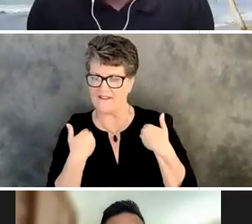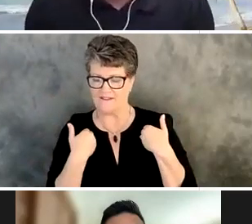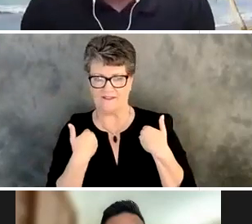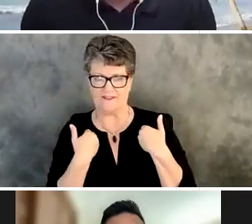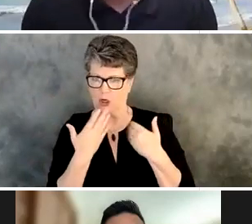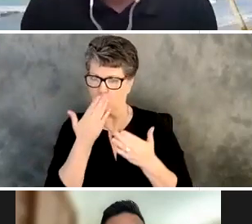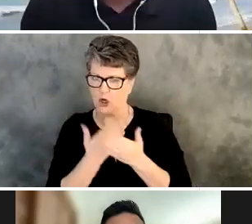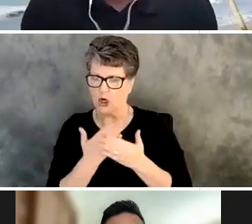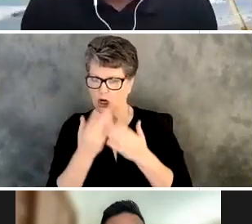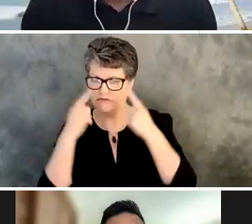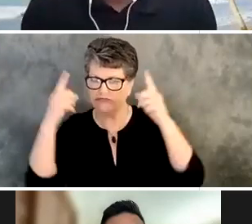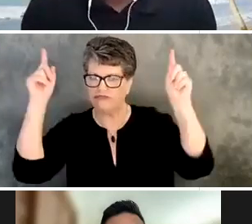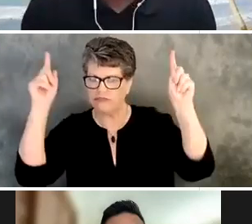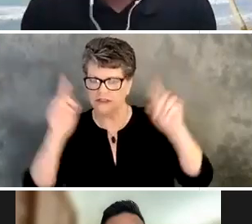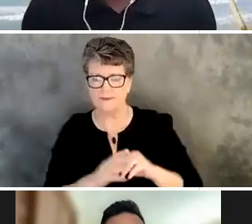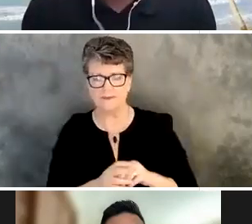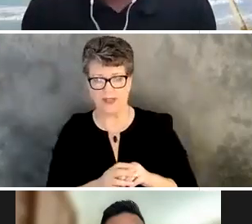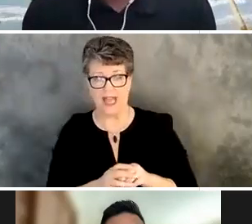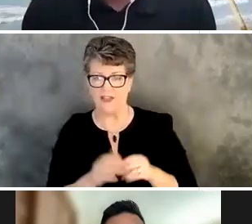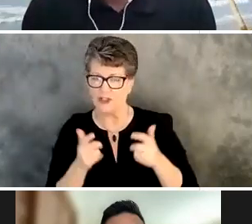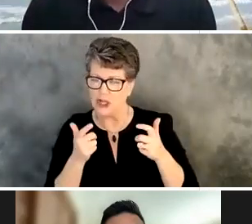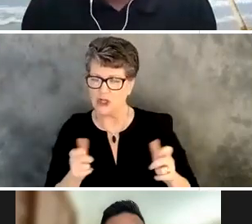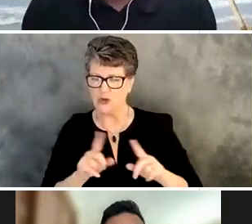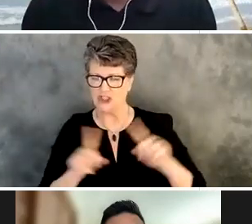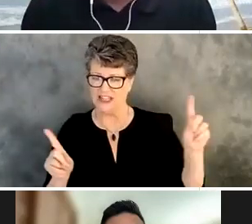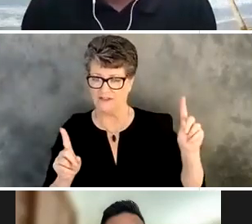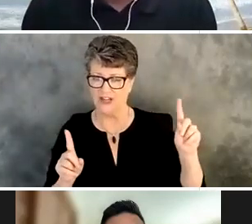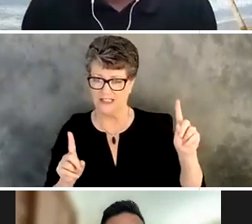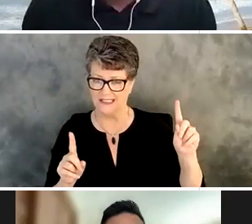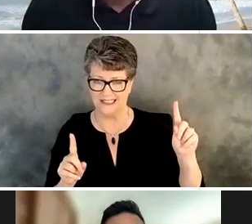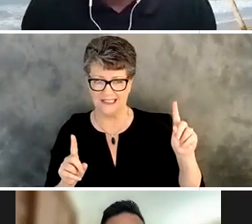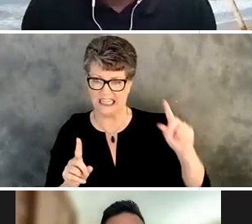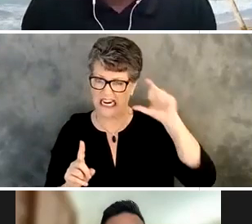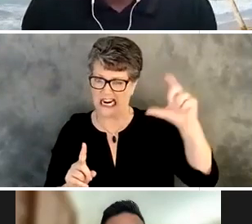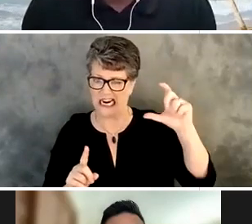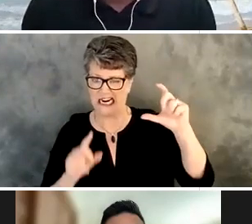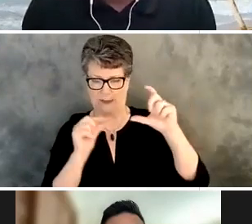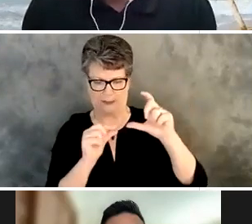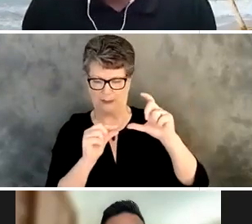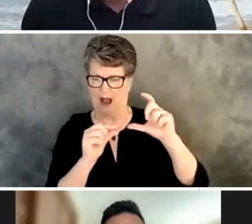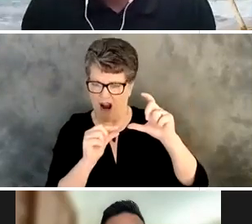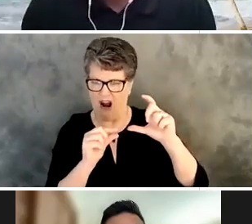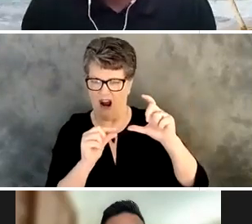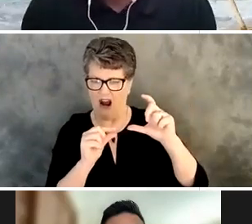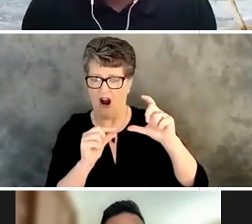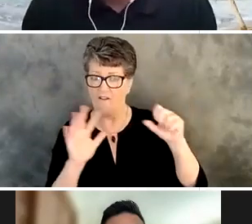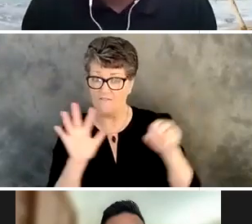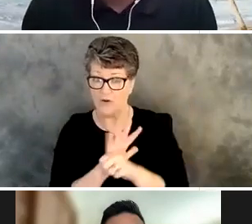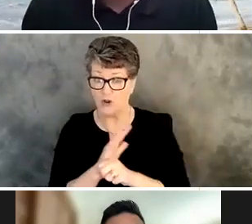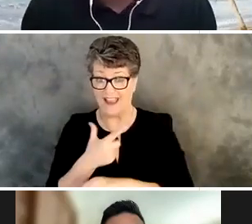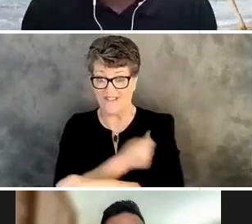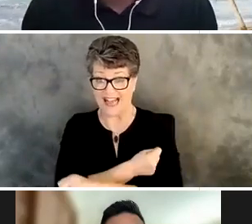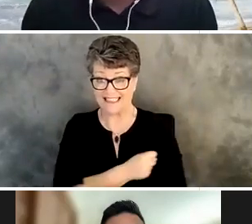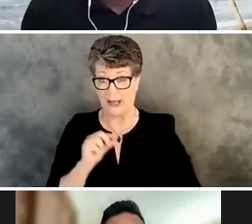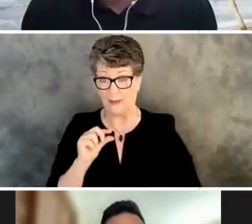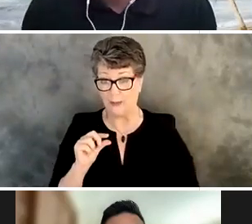effectiveness. As you can see, there's a huge difference between the fully vaccinated and the not fully vaccinated. And this